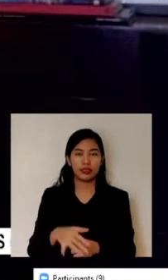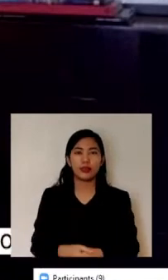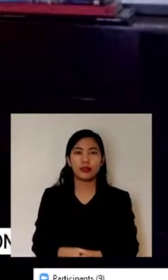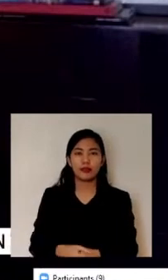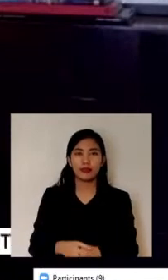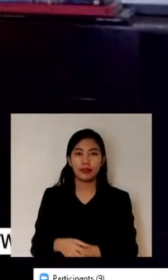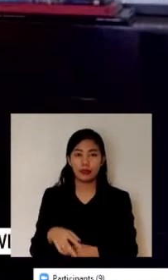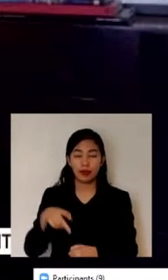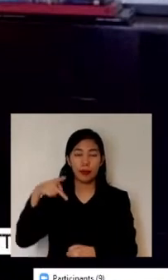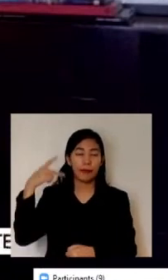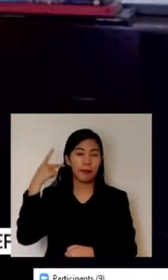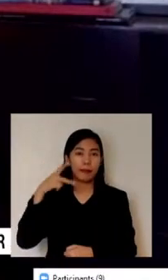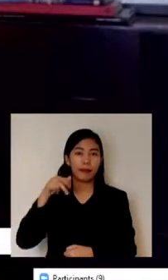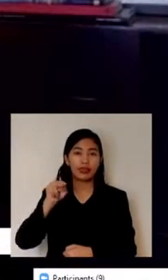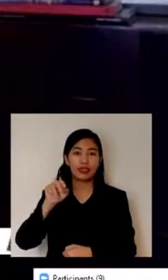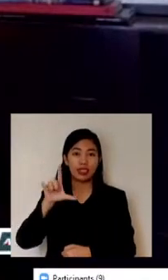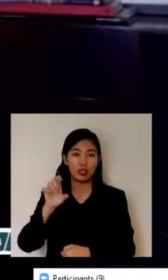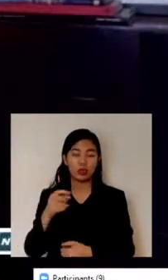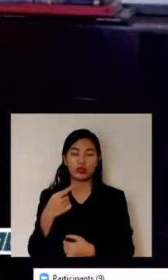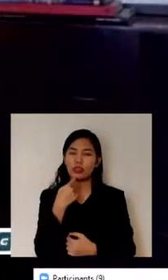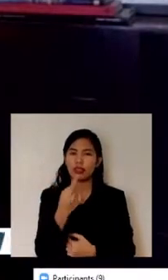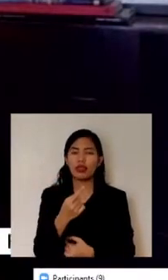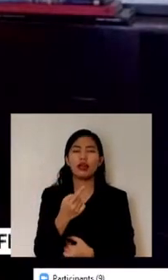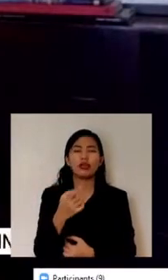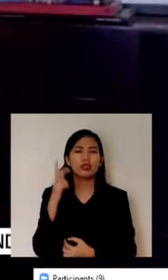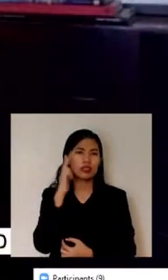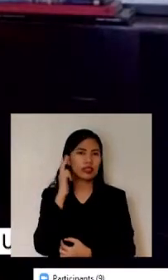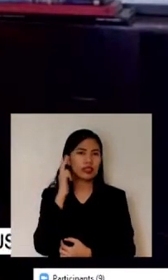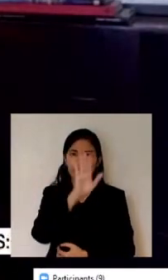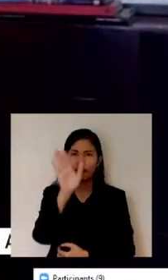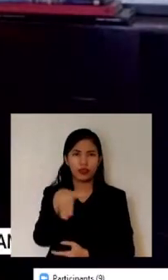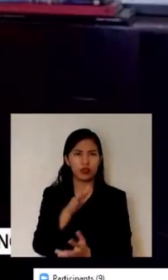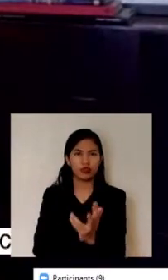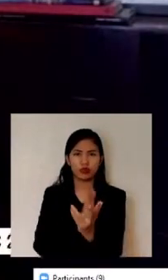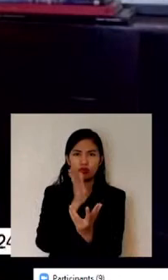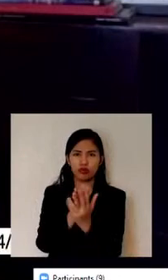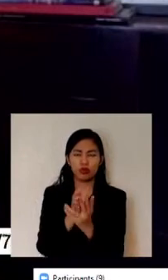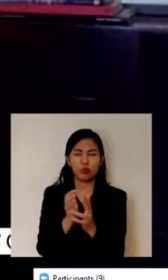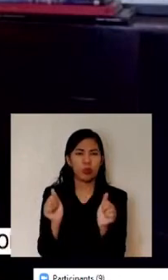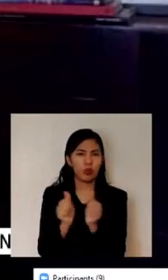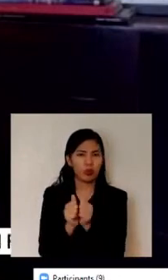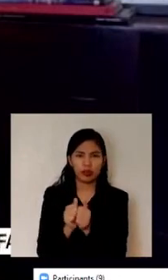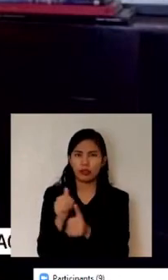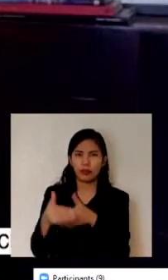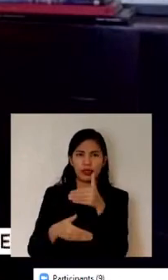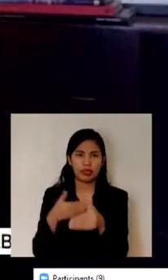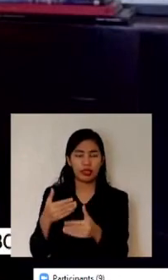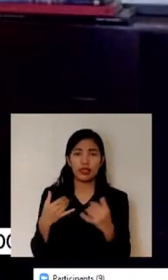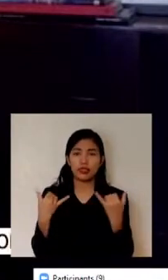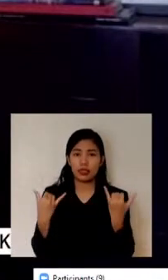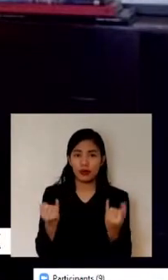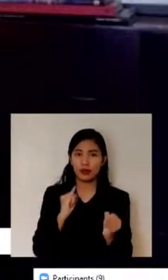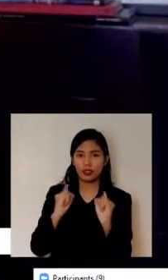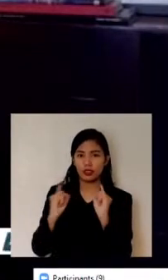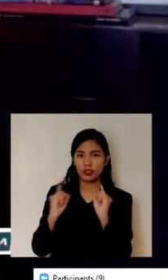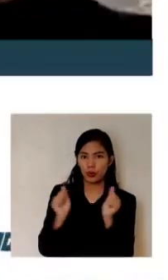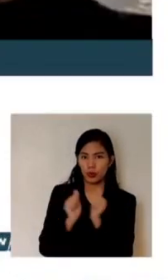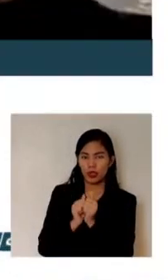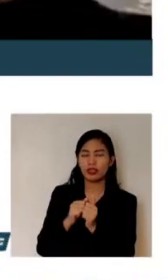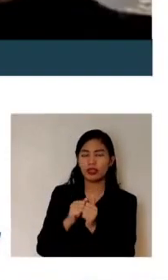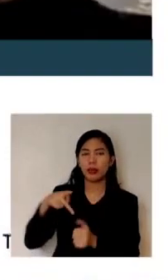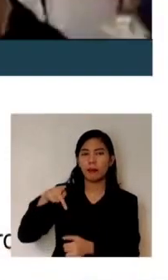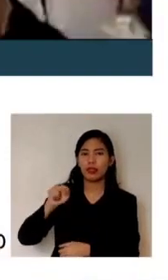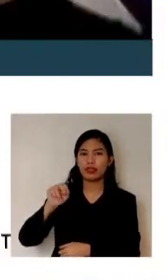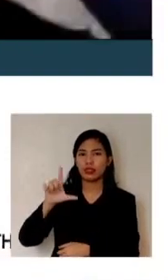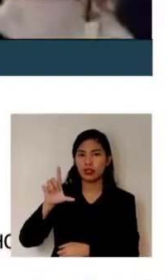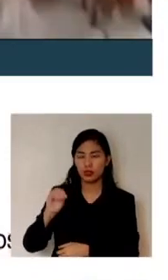has never interfered with the functions of the constitutional bodies. Attorney Panelo now joins us here on the program. Attorney